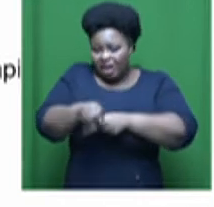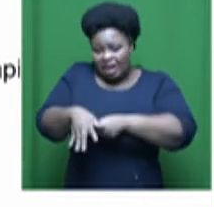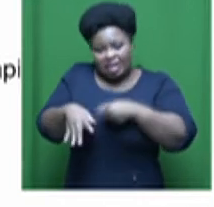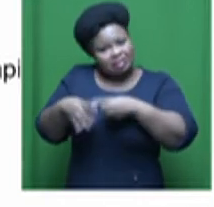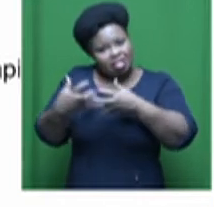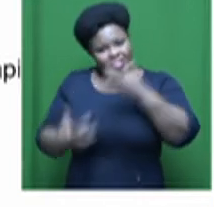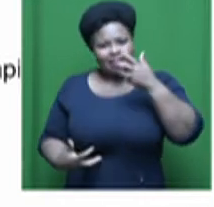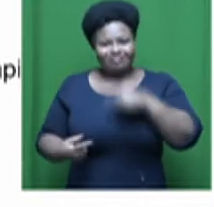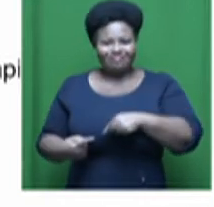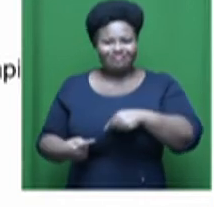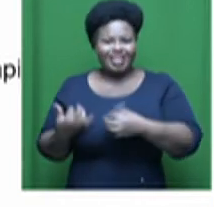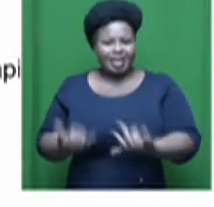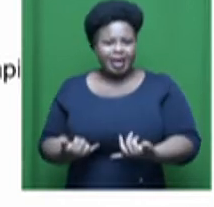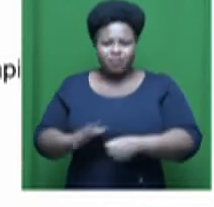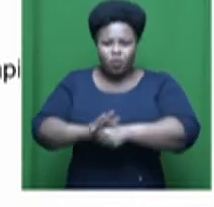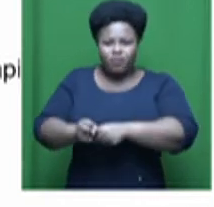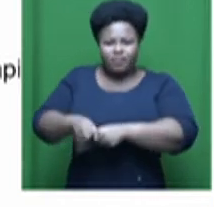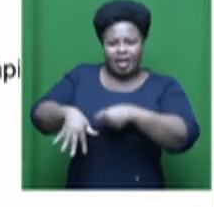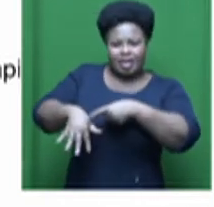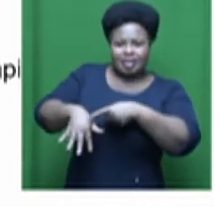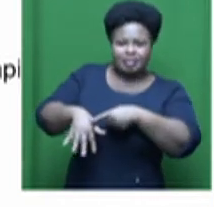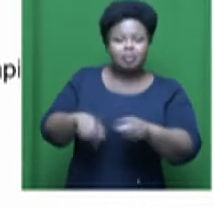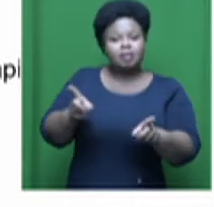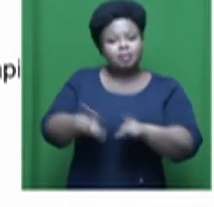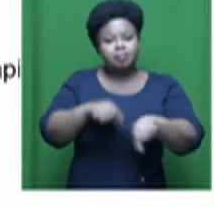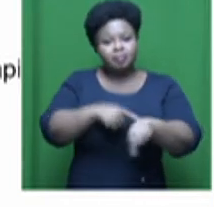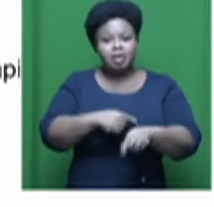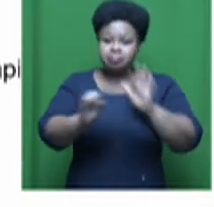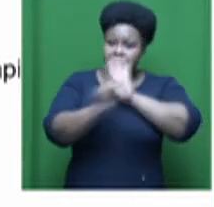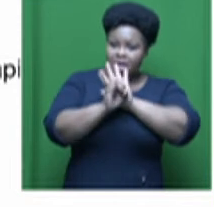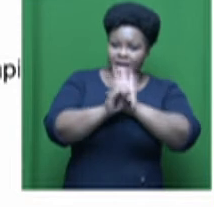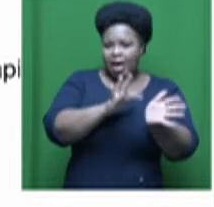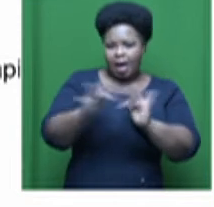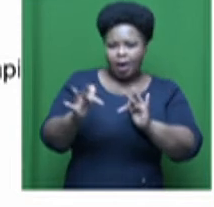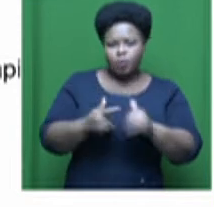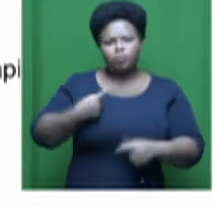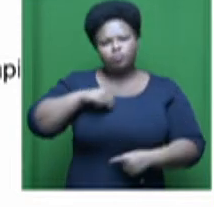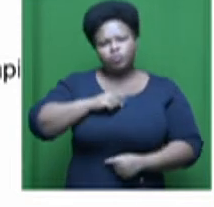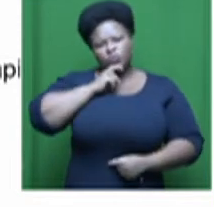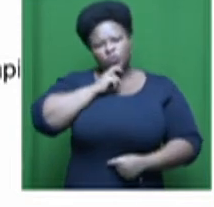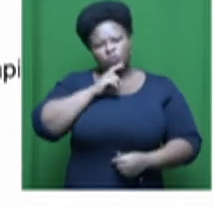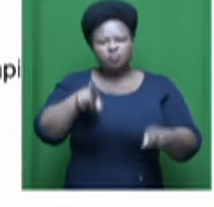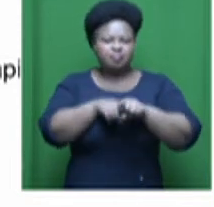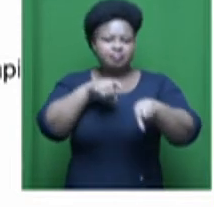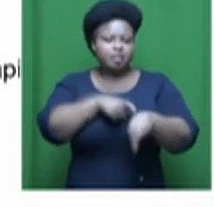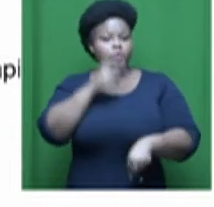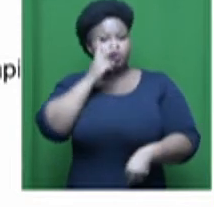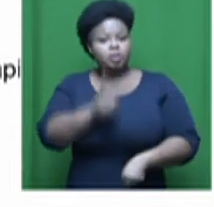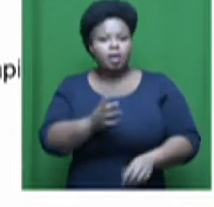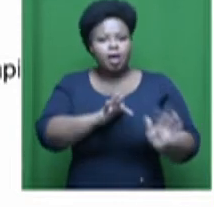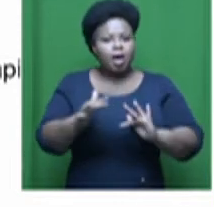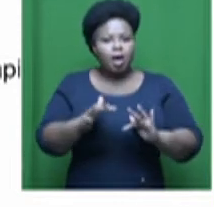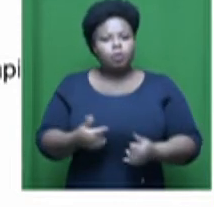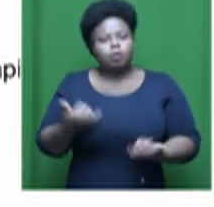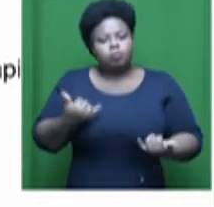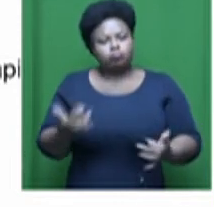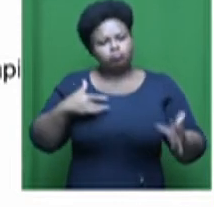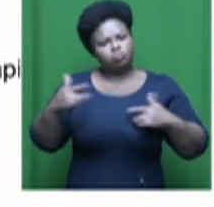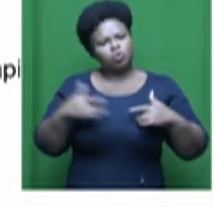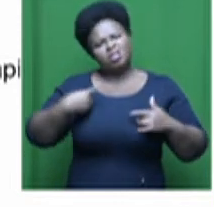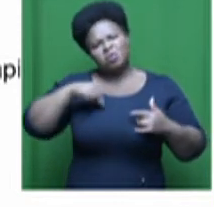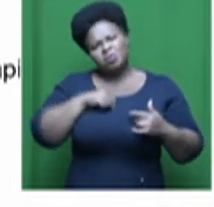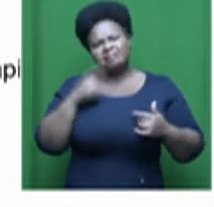to which, it might also have implications in terms of the diagnostics we use, as well as foremost in terms of our immediate concern,